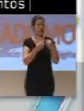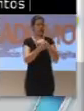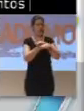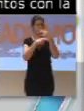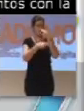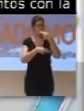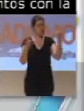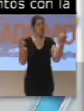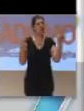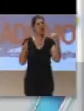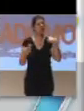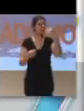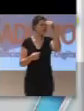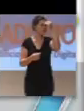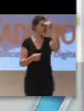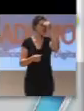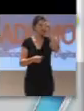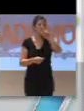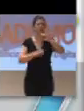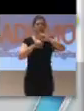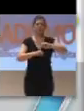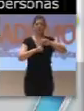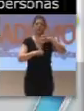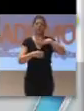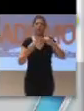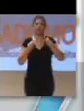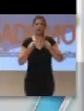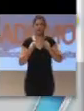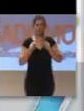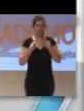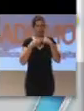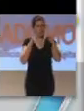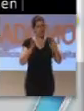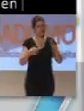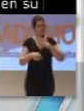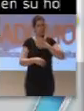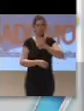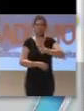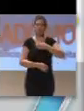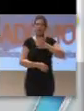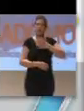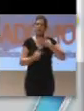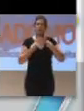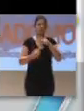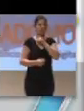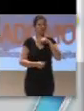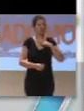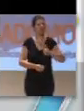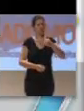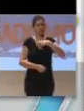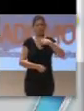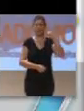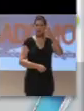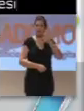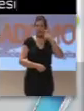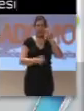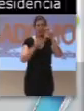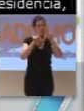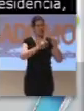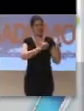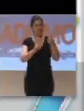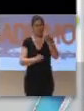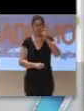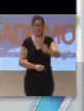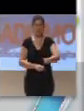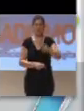people, together with the authorities, decided that, or saw that that elderly people could